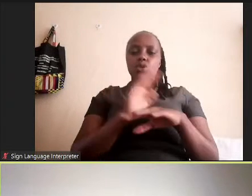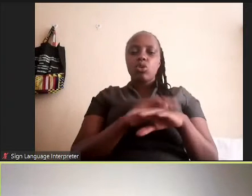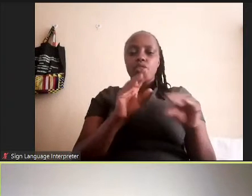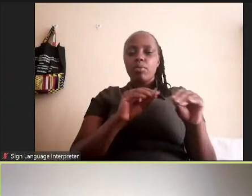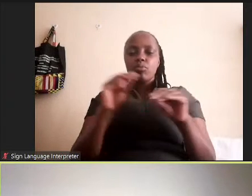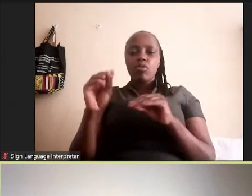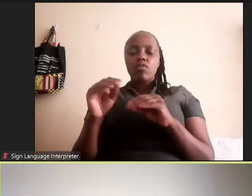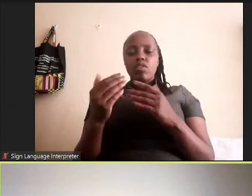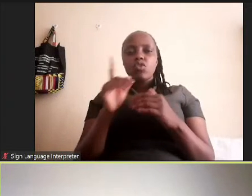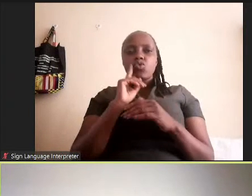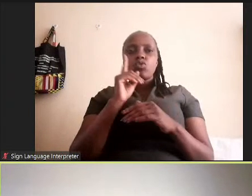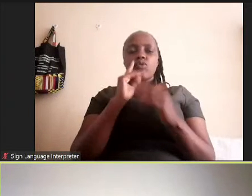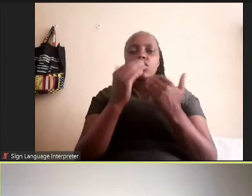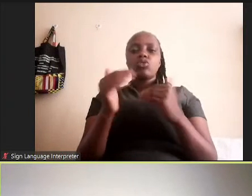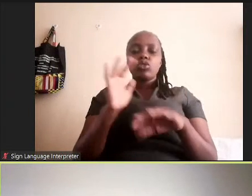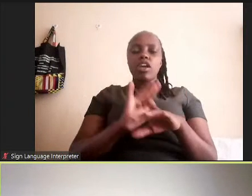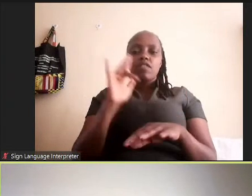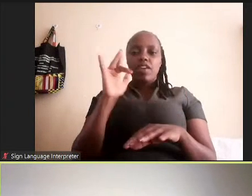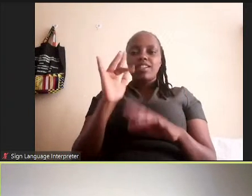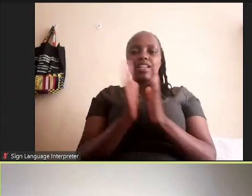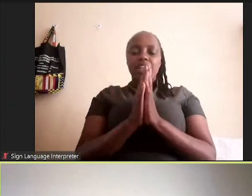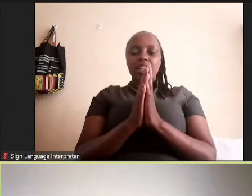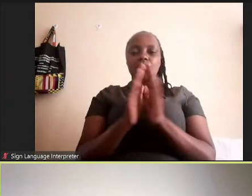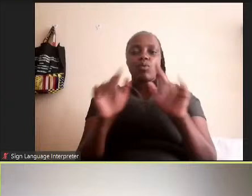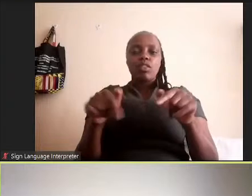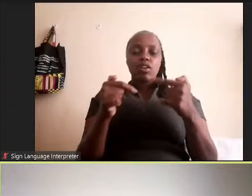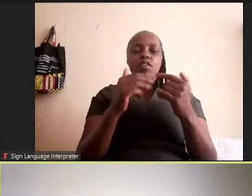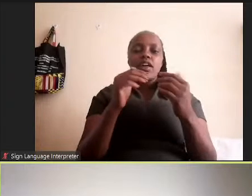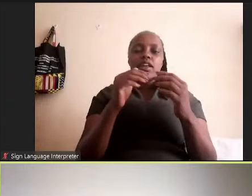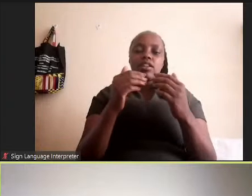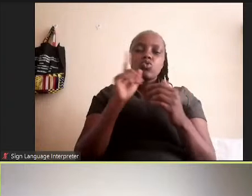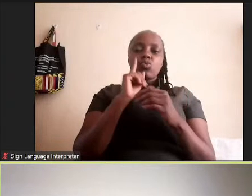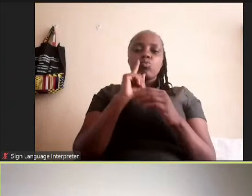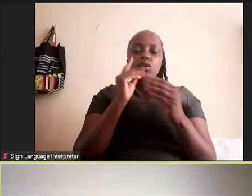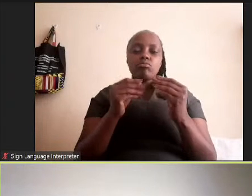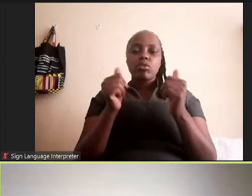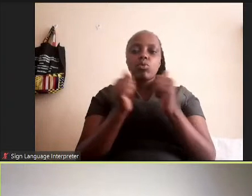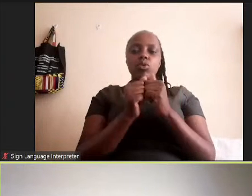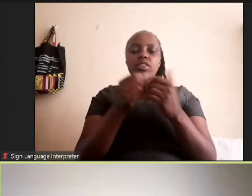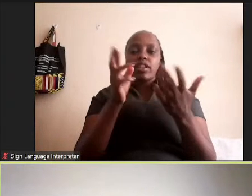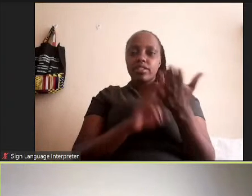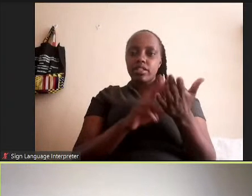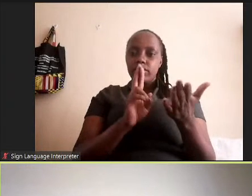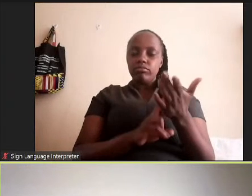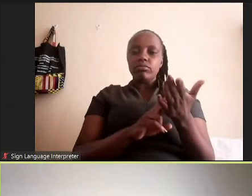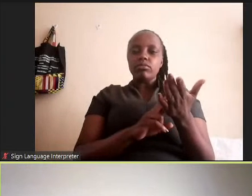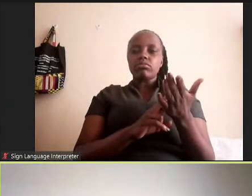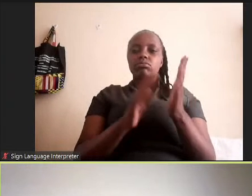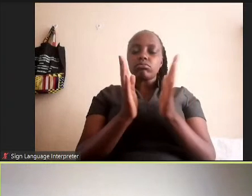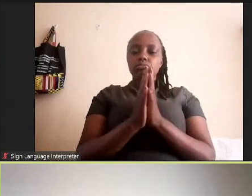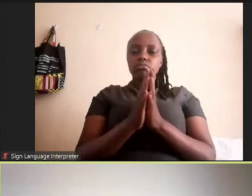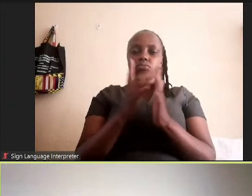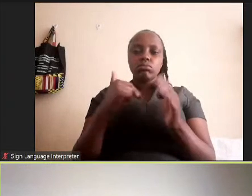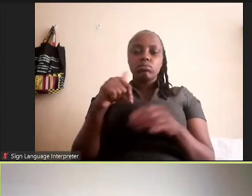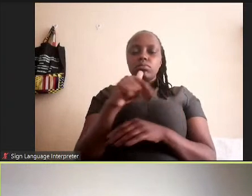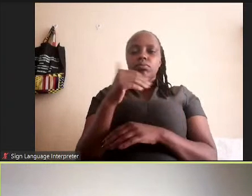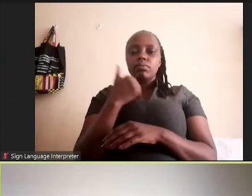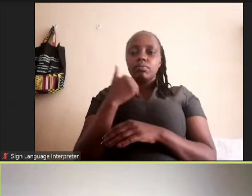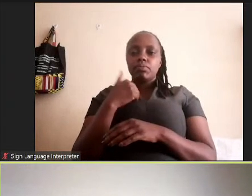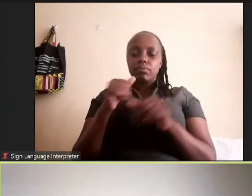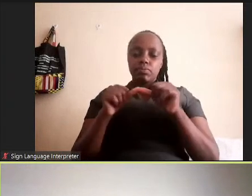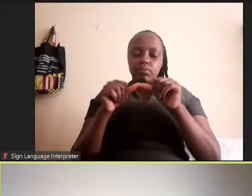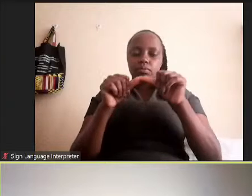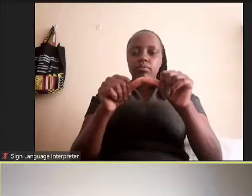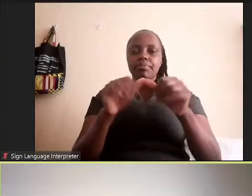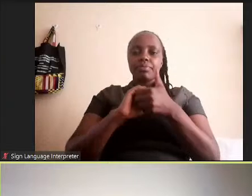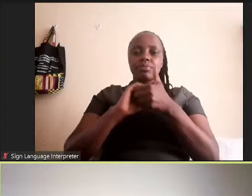children affected by conflict. Tomorrow we are dealing with the birth registration and so on and so forth. So we are constantly engaged. So